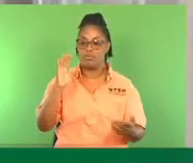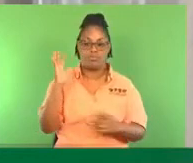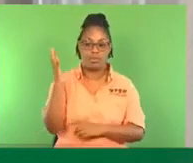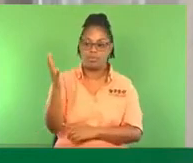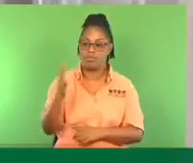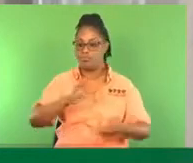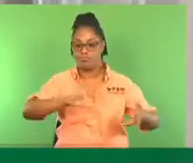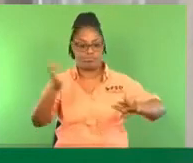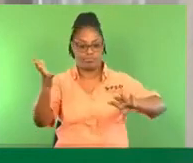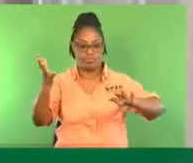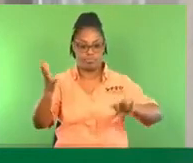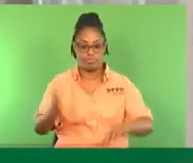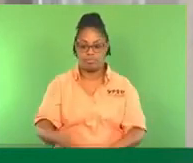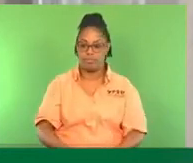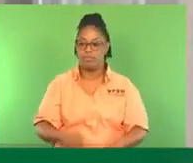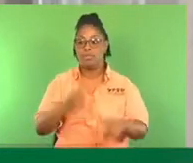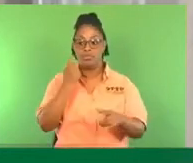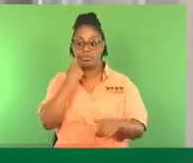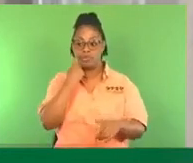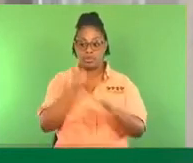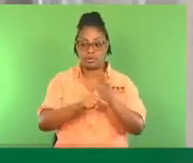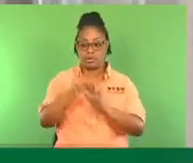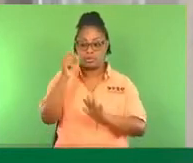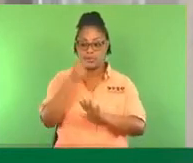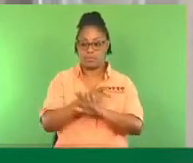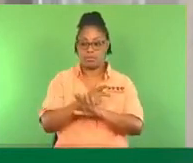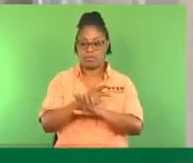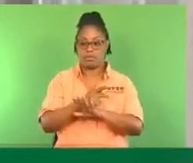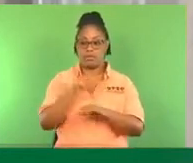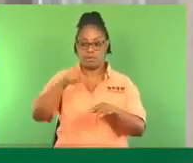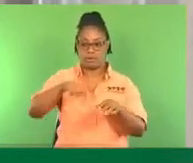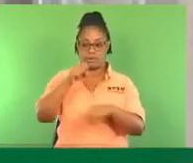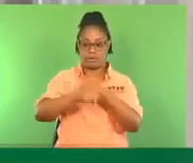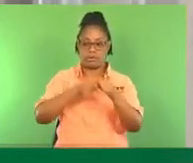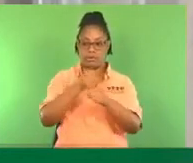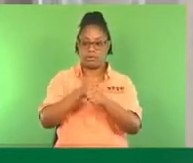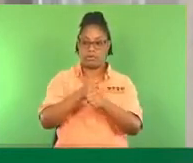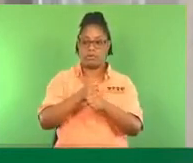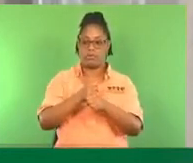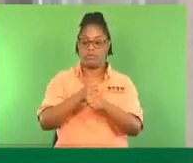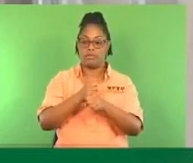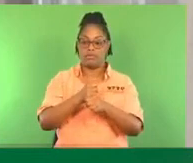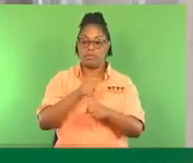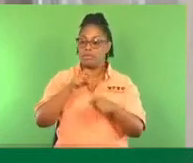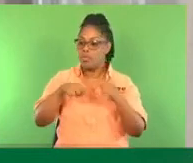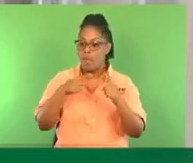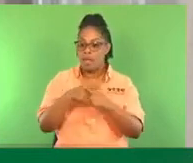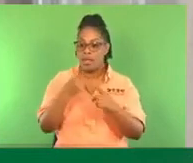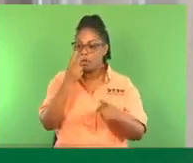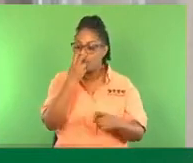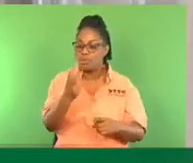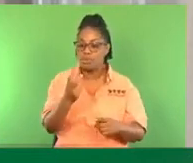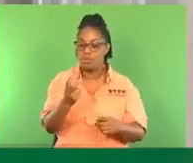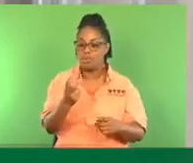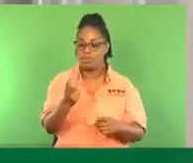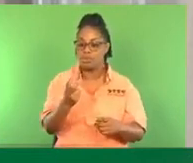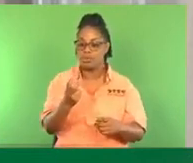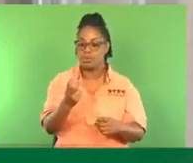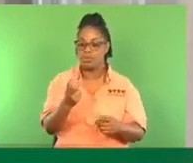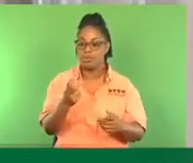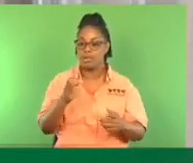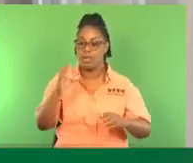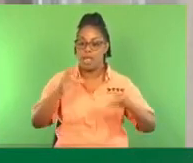what we had in April of this year, 2023, is when we all saw the Porsche